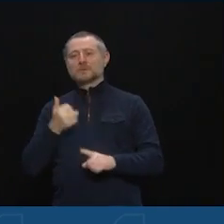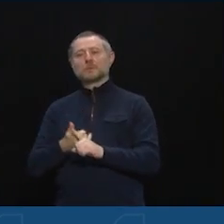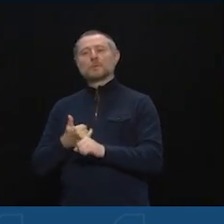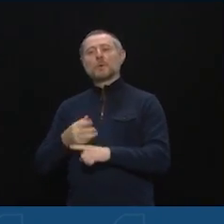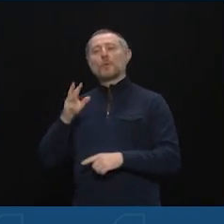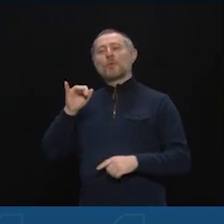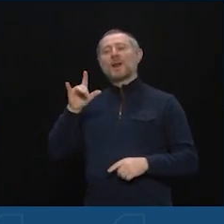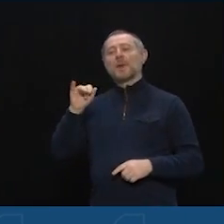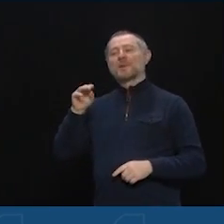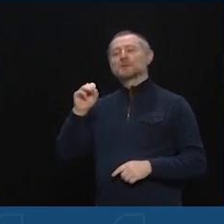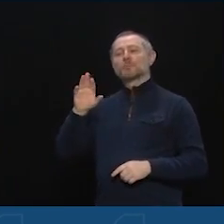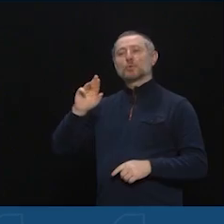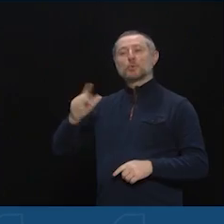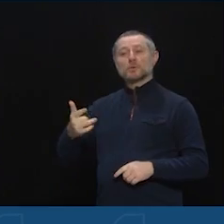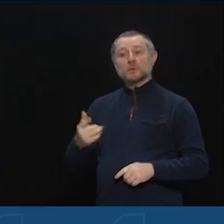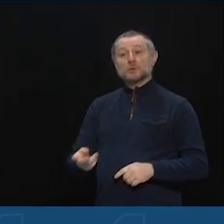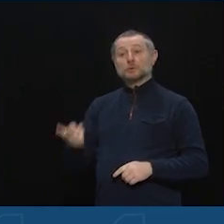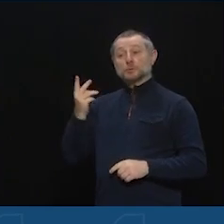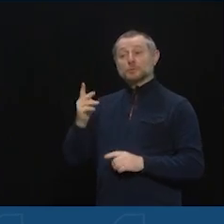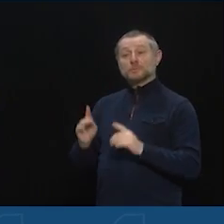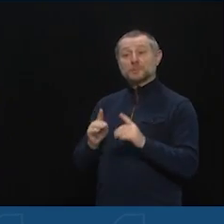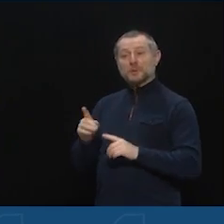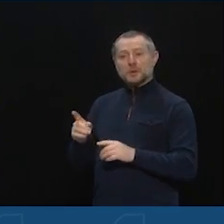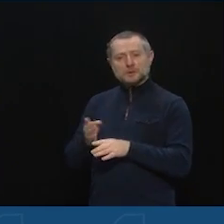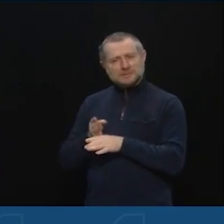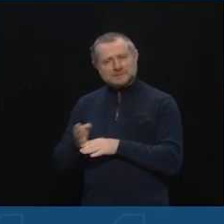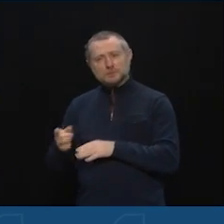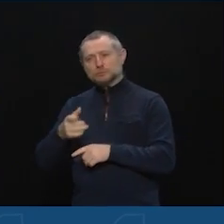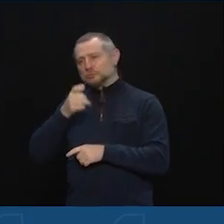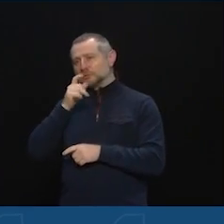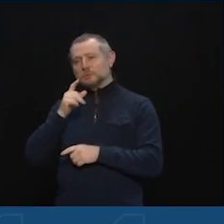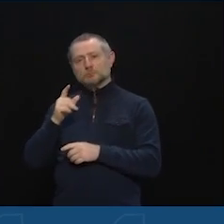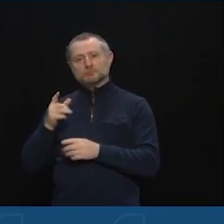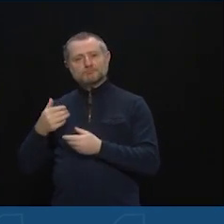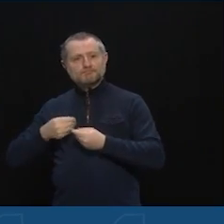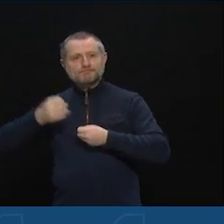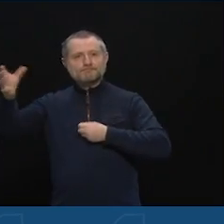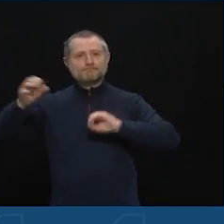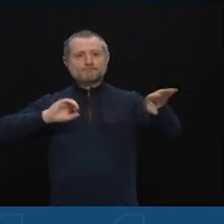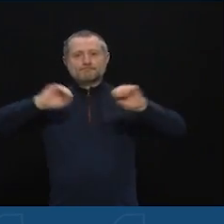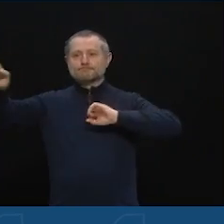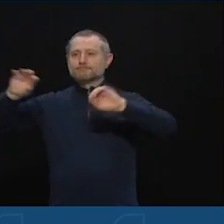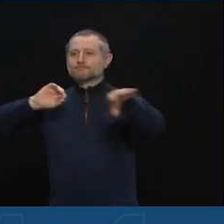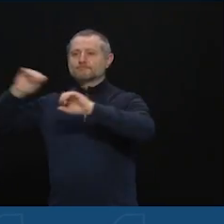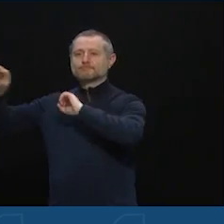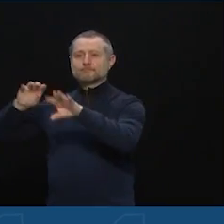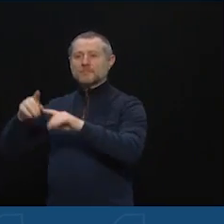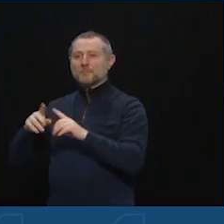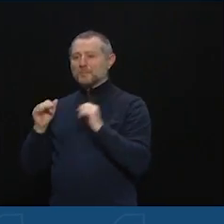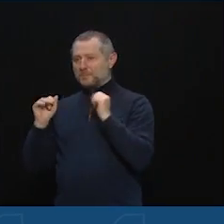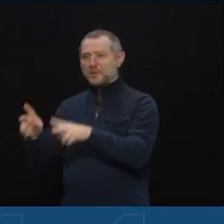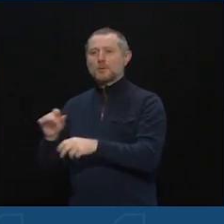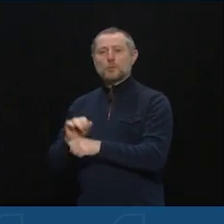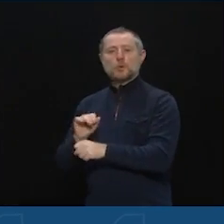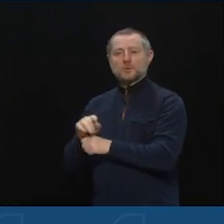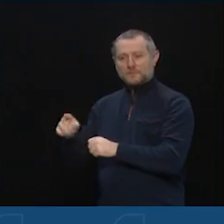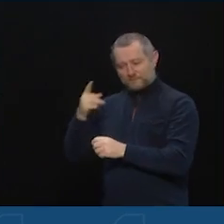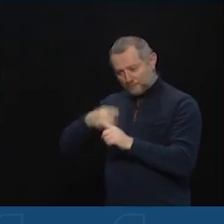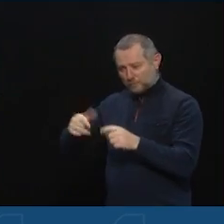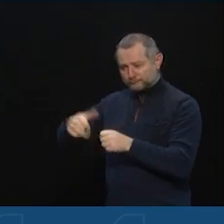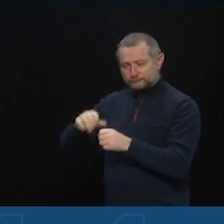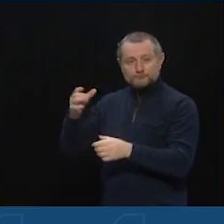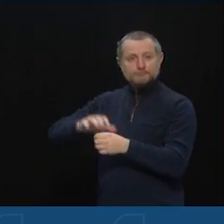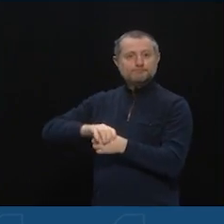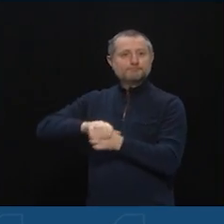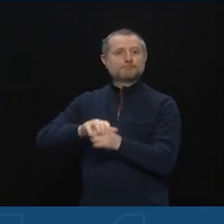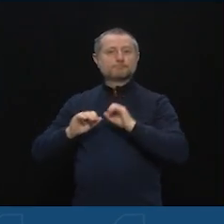2 extra people just doing the drinks to go when everything was shut down. Those people can come back and continue to do that work. The streets